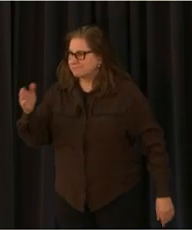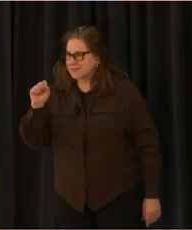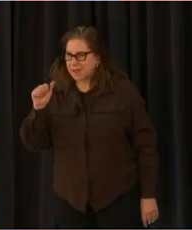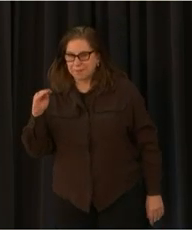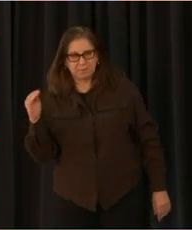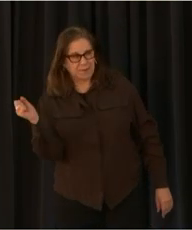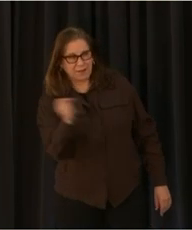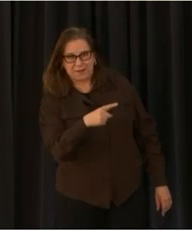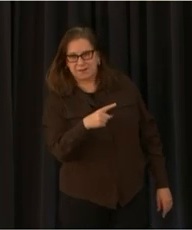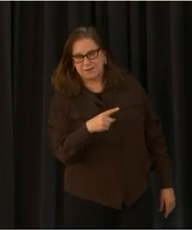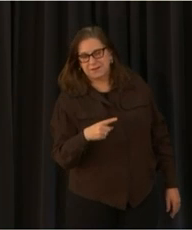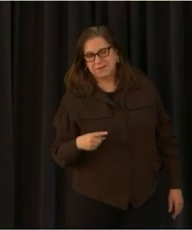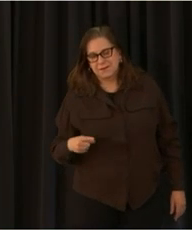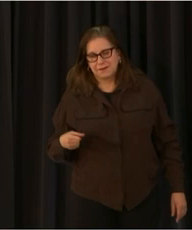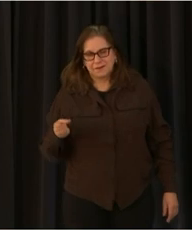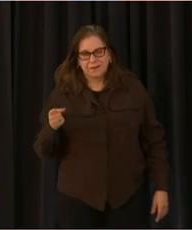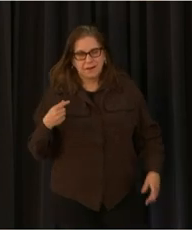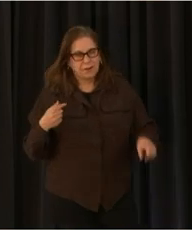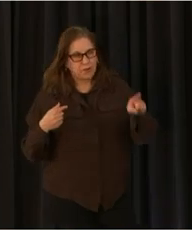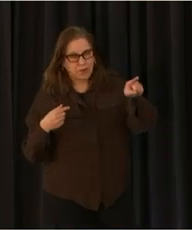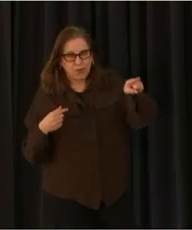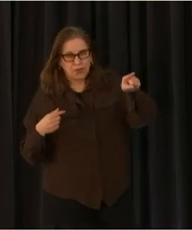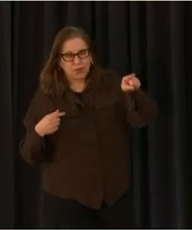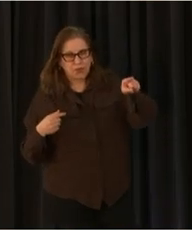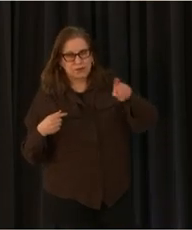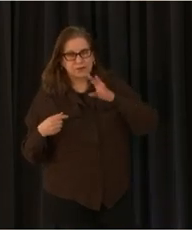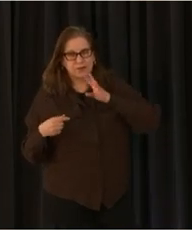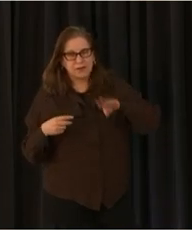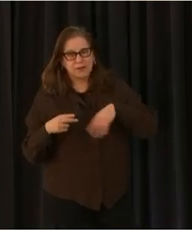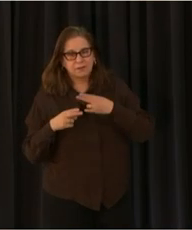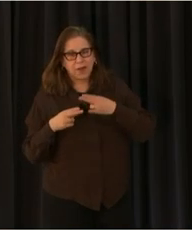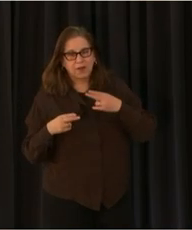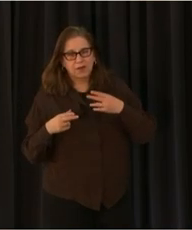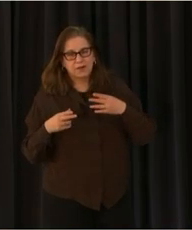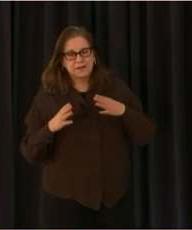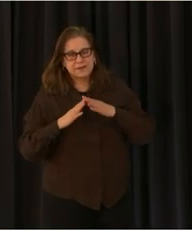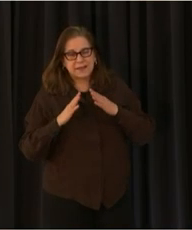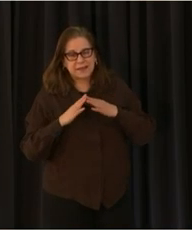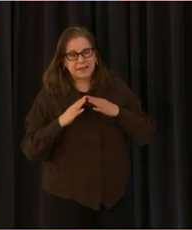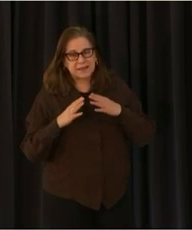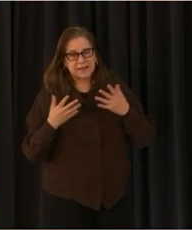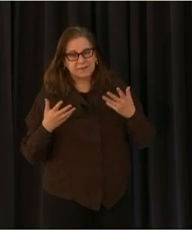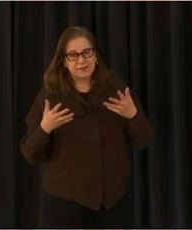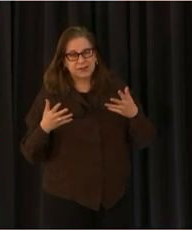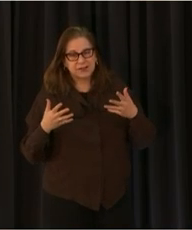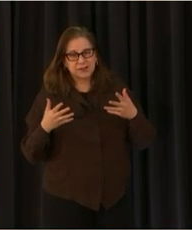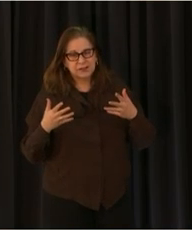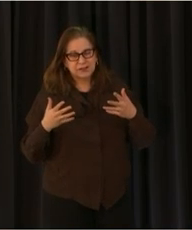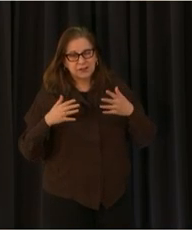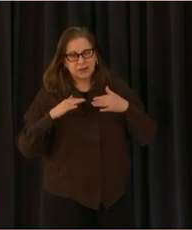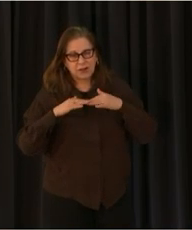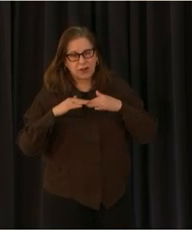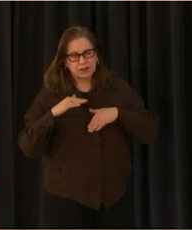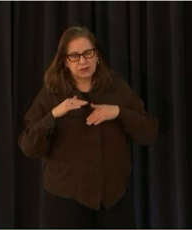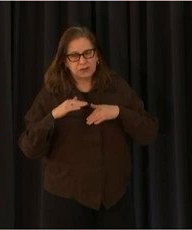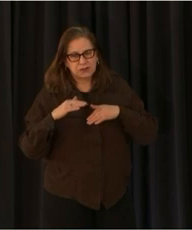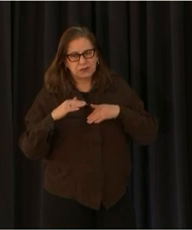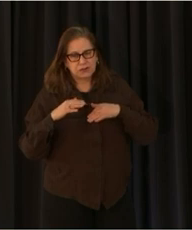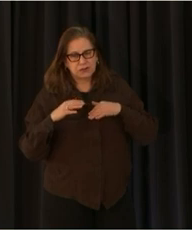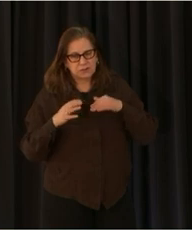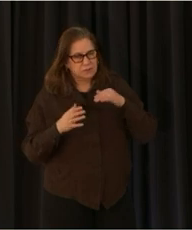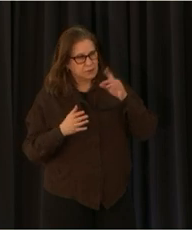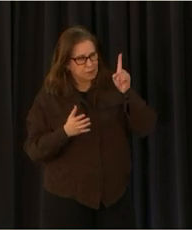approaching 1,000 for you or Dr. Nesbitt or whoever. But as you approach this I guess